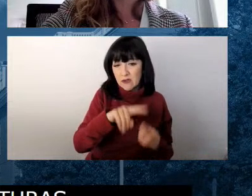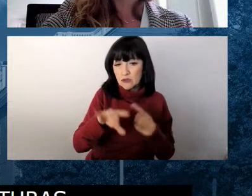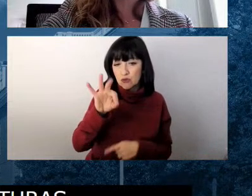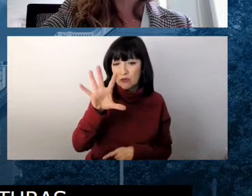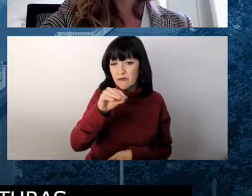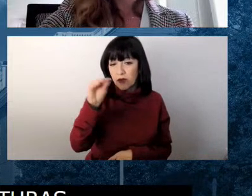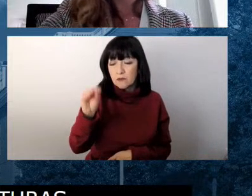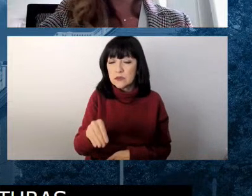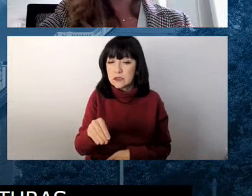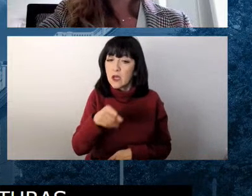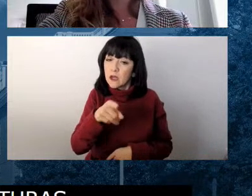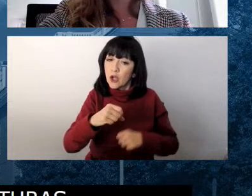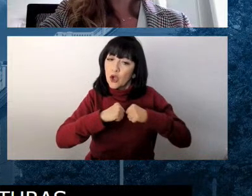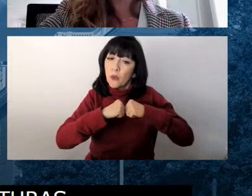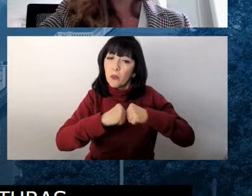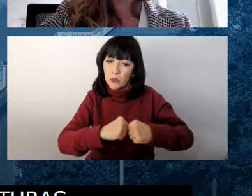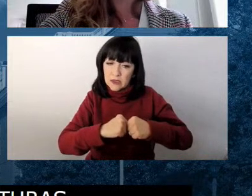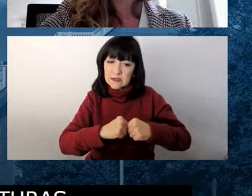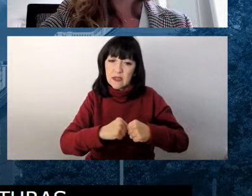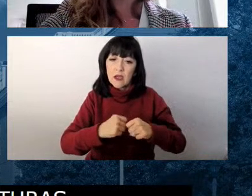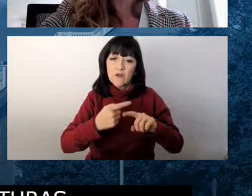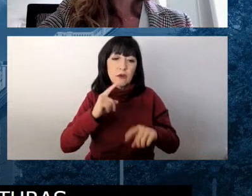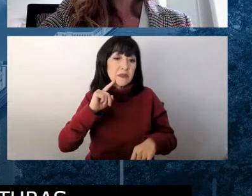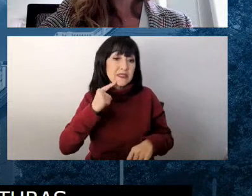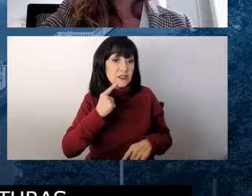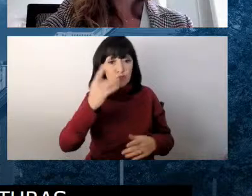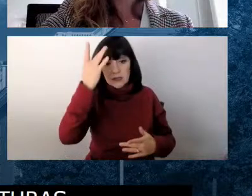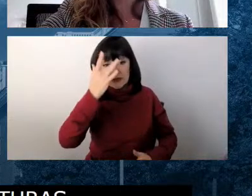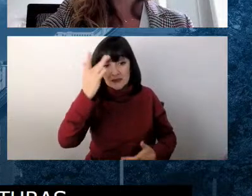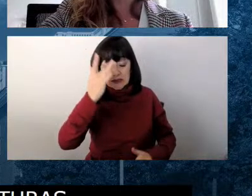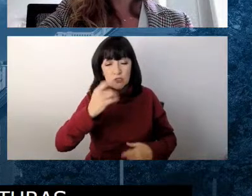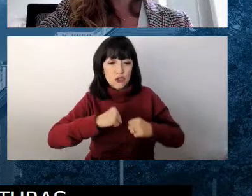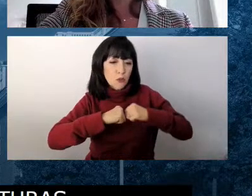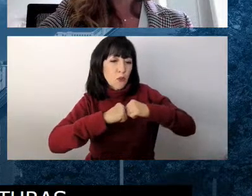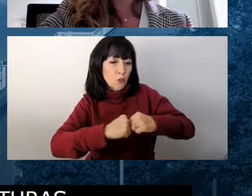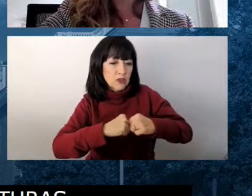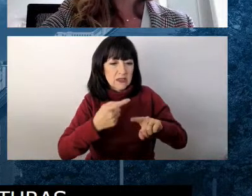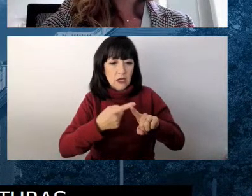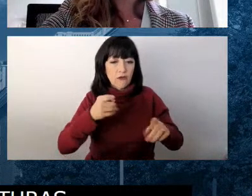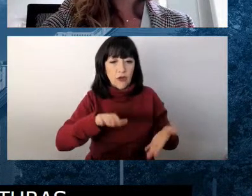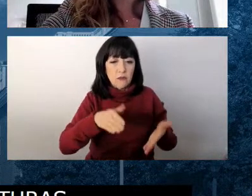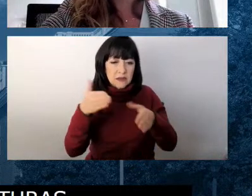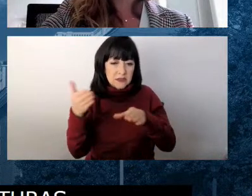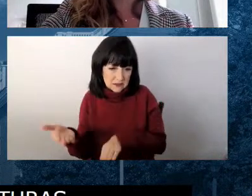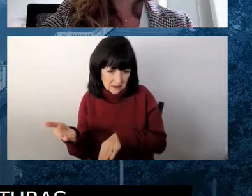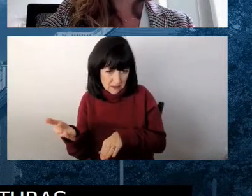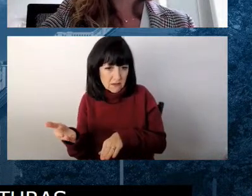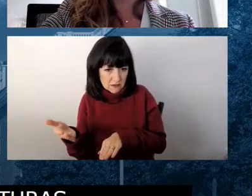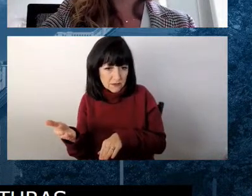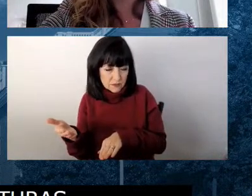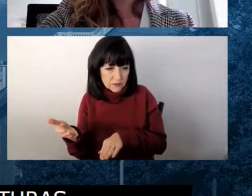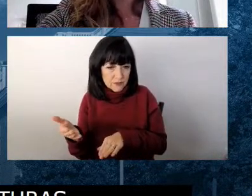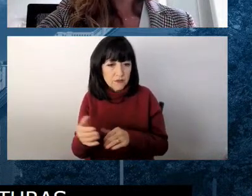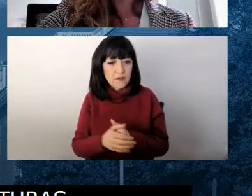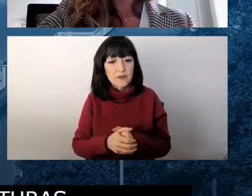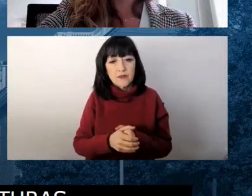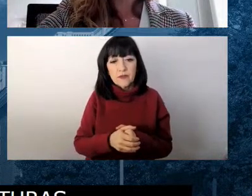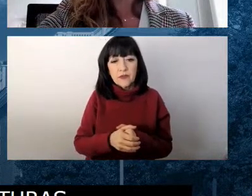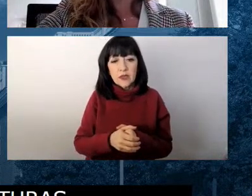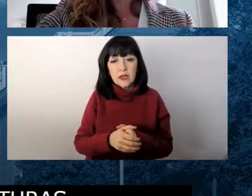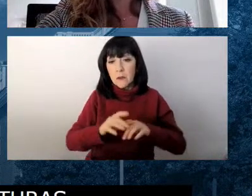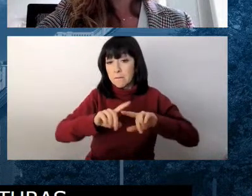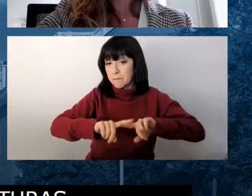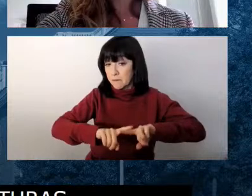or death. So again, the primary vaccine series can be helpful against serious illness or death.